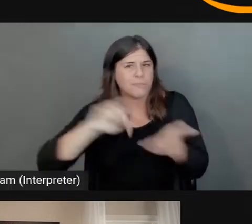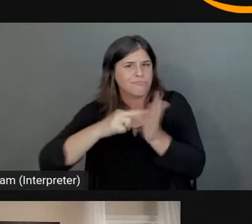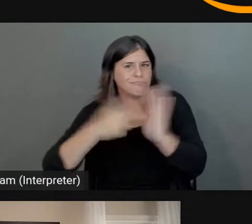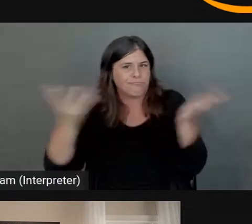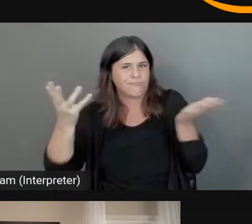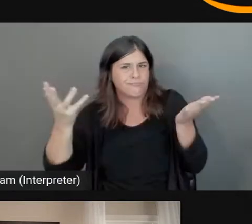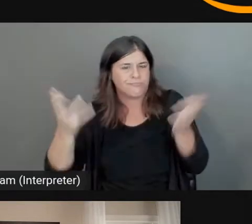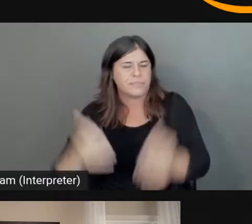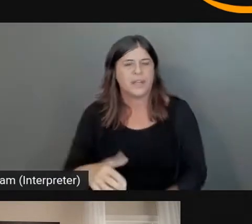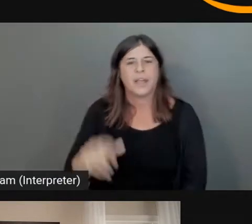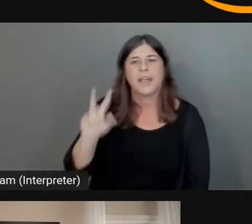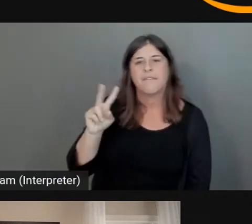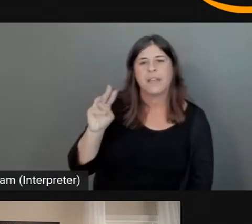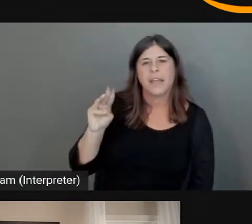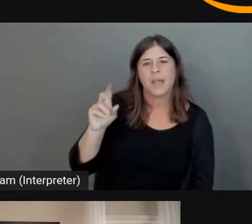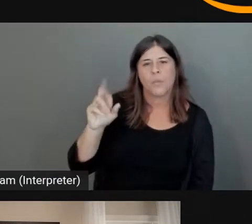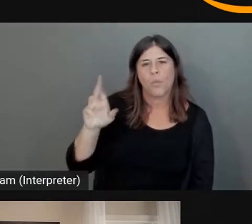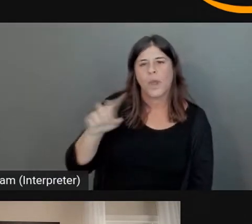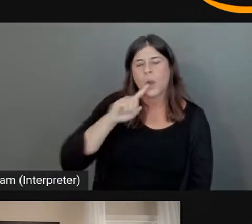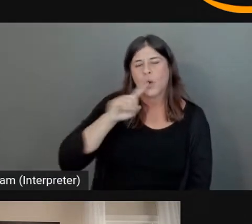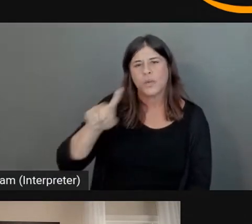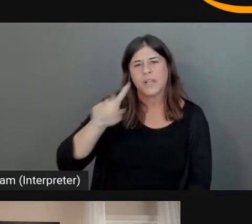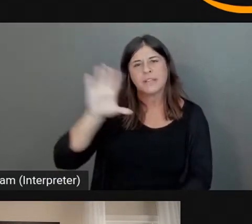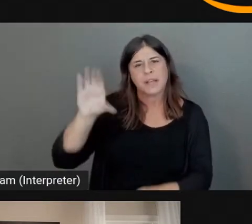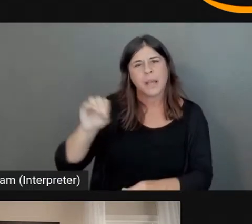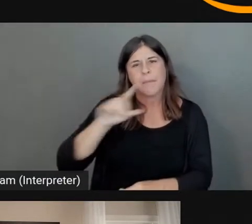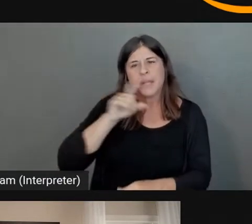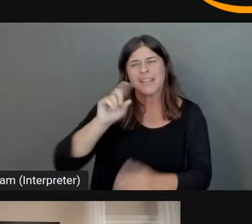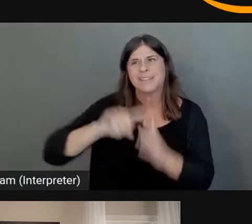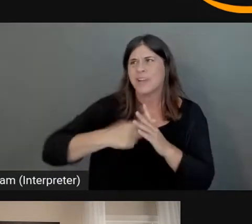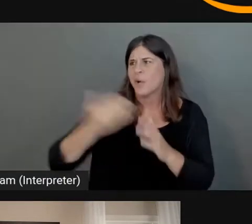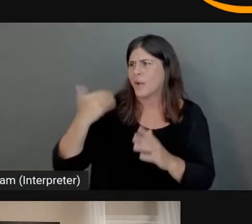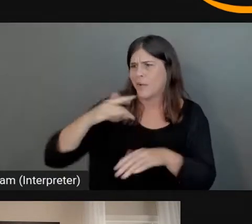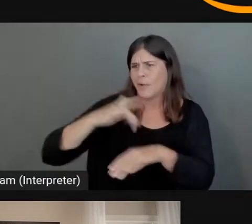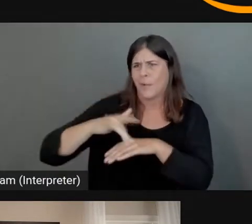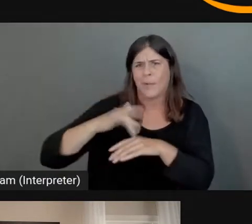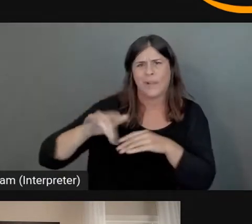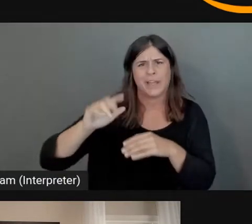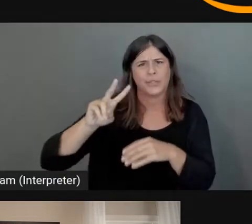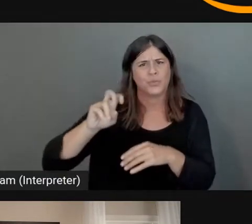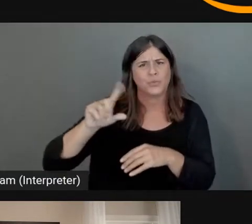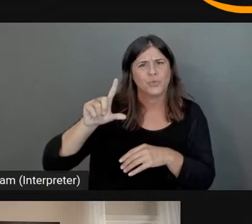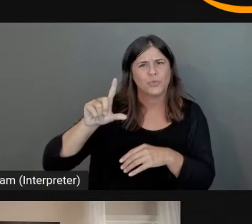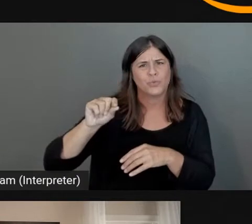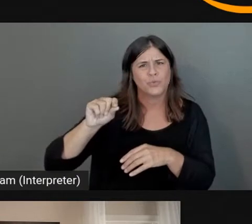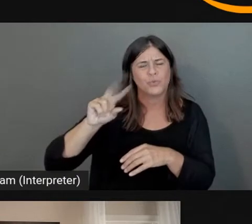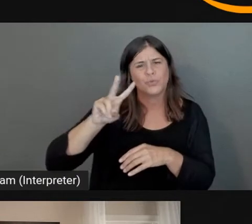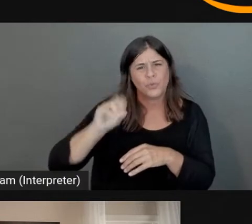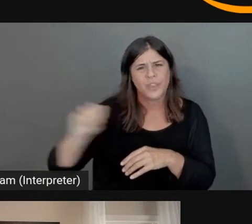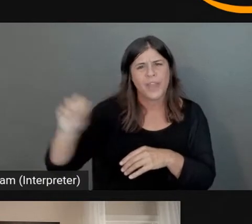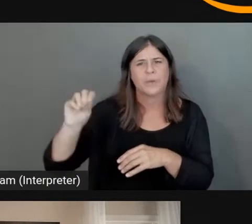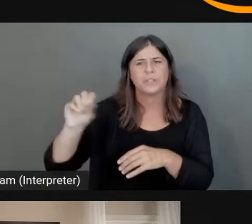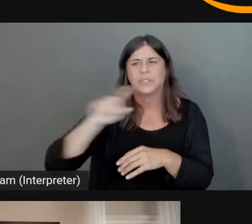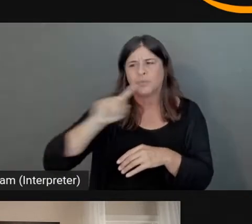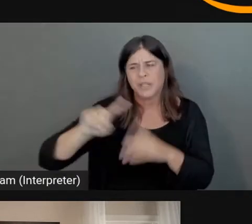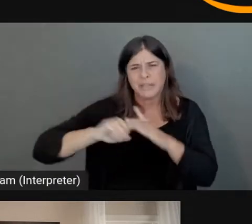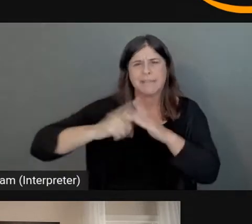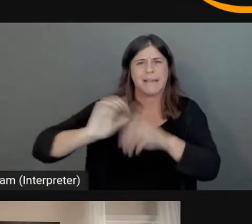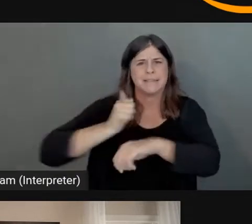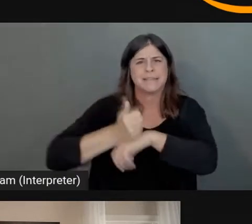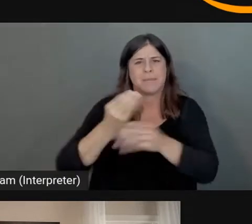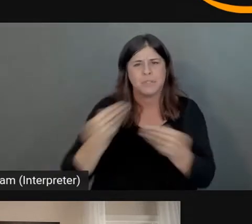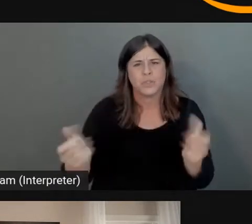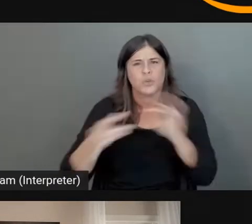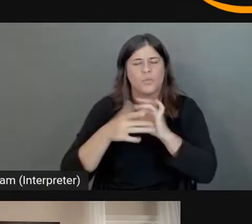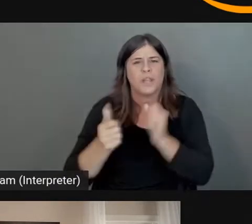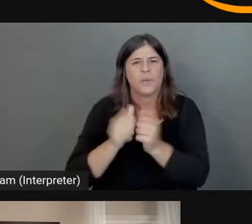So VMware is a virtualization company that started in the early 2000s and pretty much pioneered the solution around